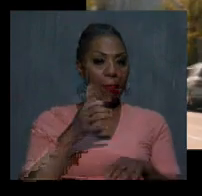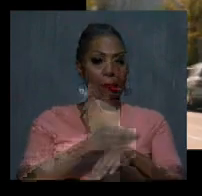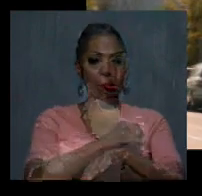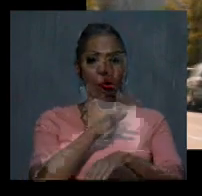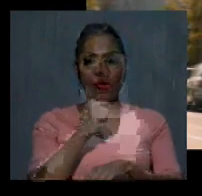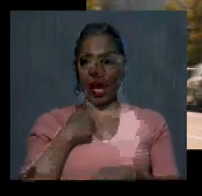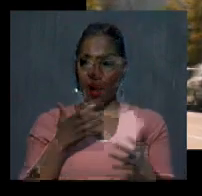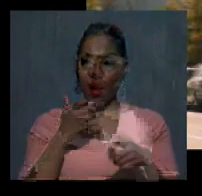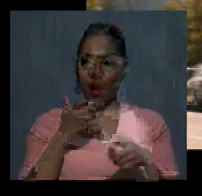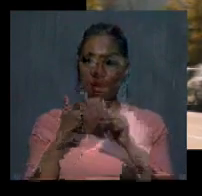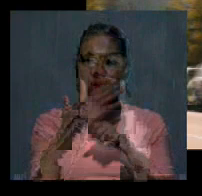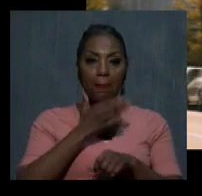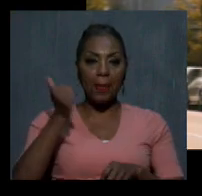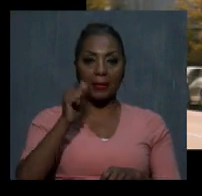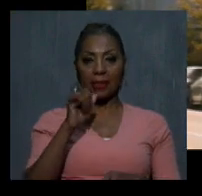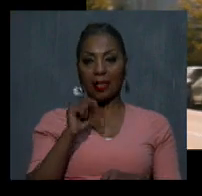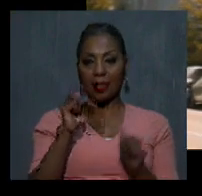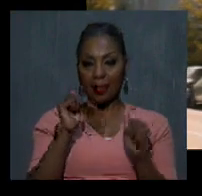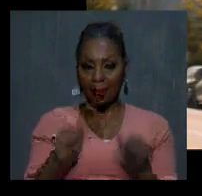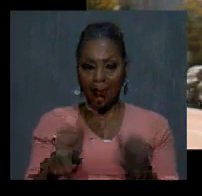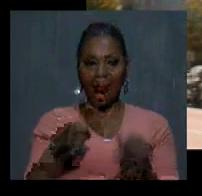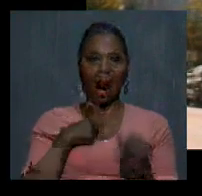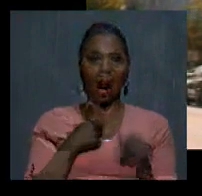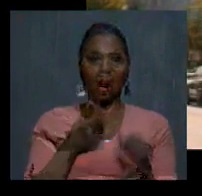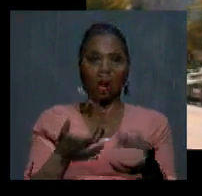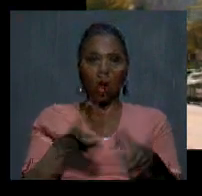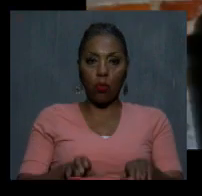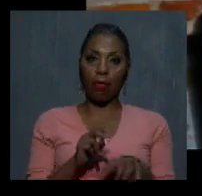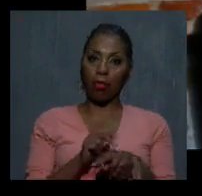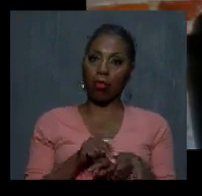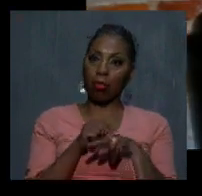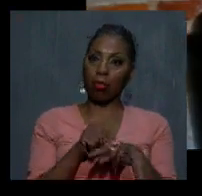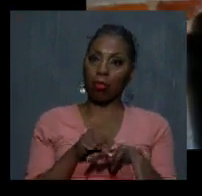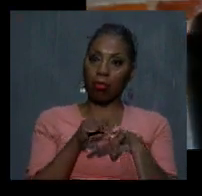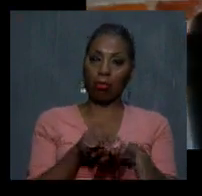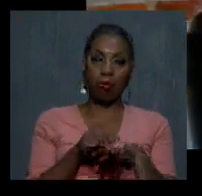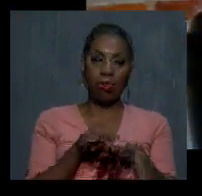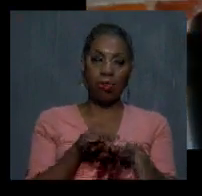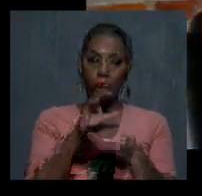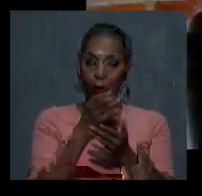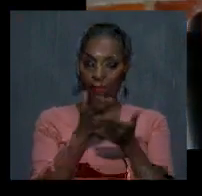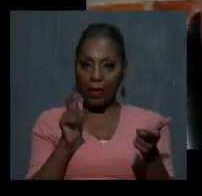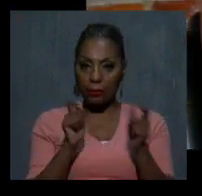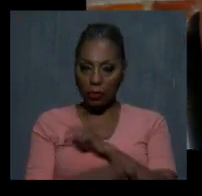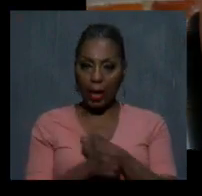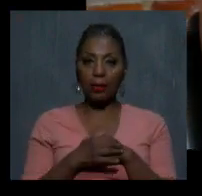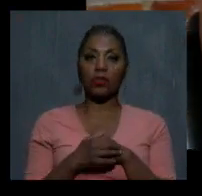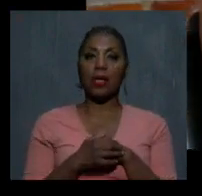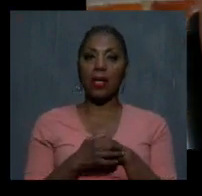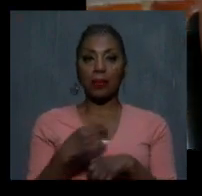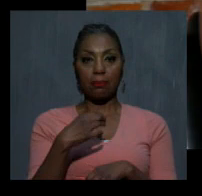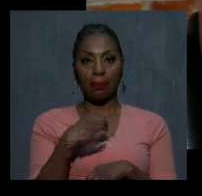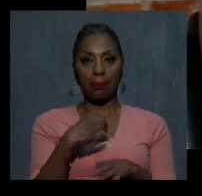Improve it. And I don't want to watch things change.